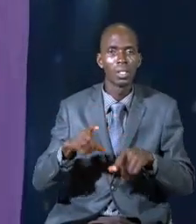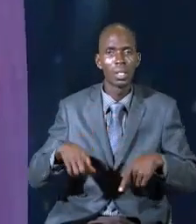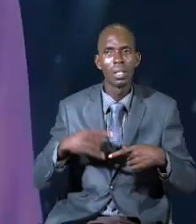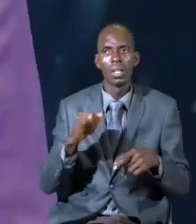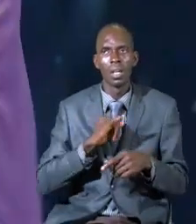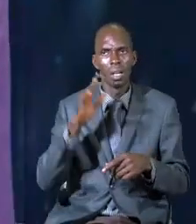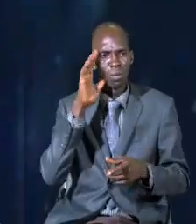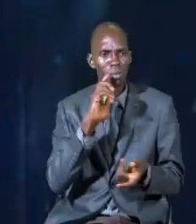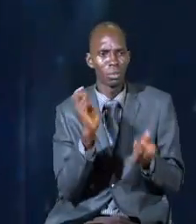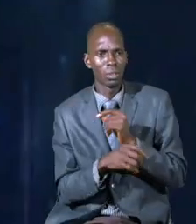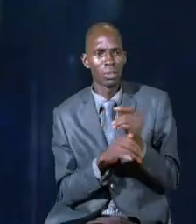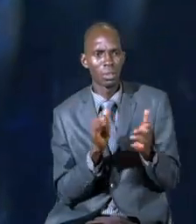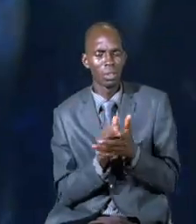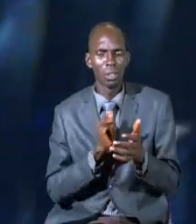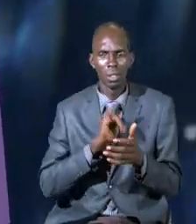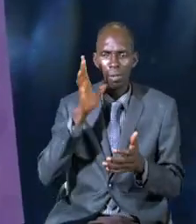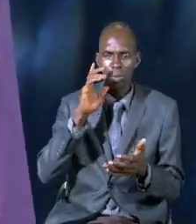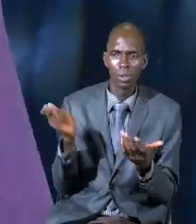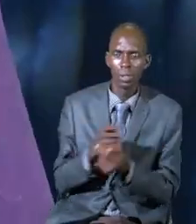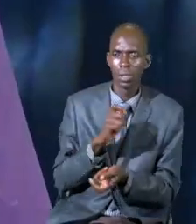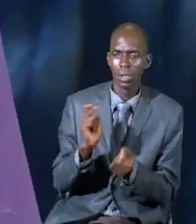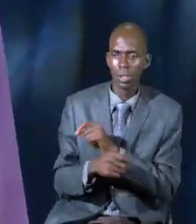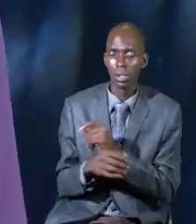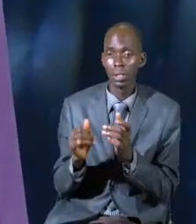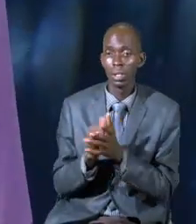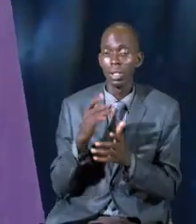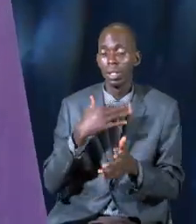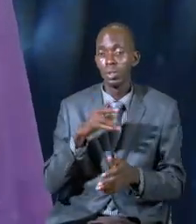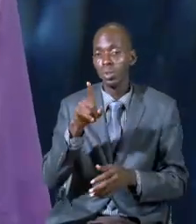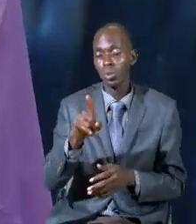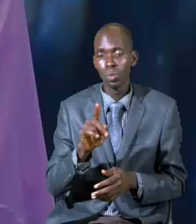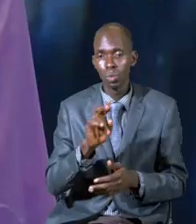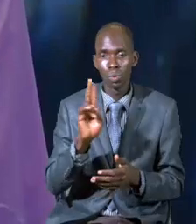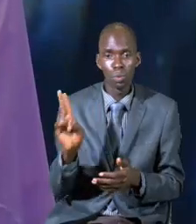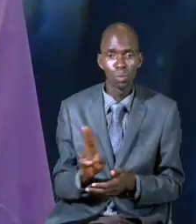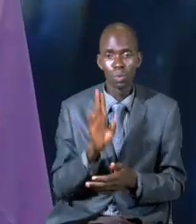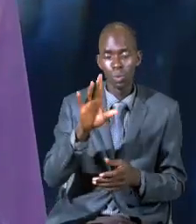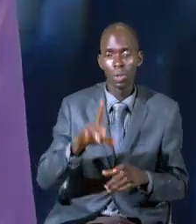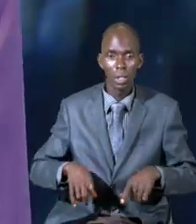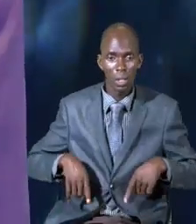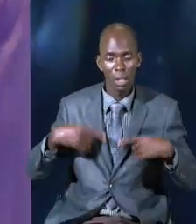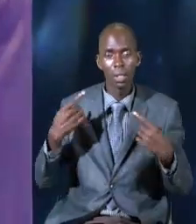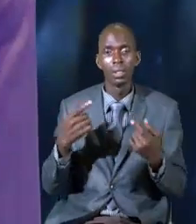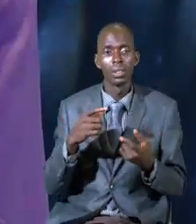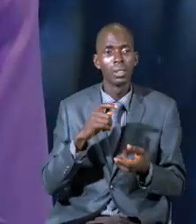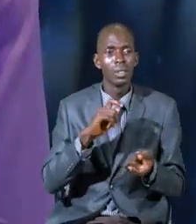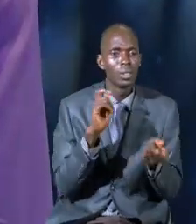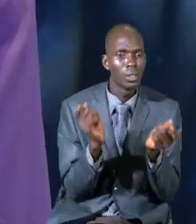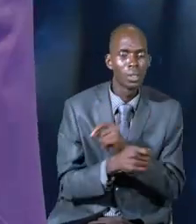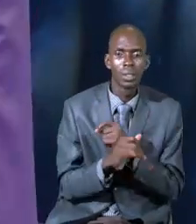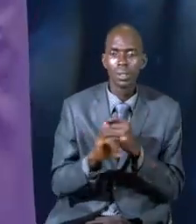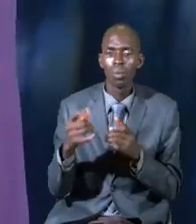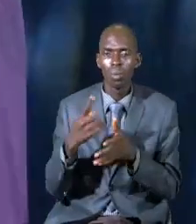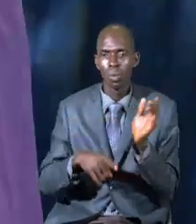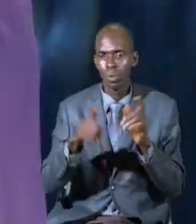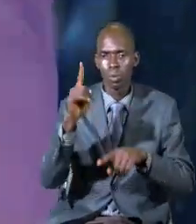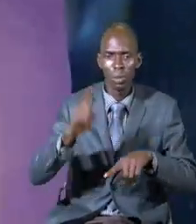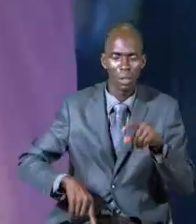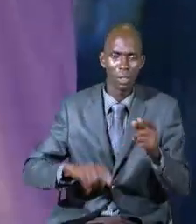change that, and you spend your life changing the unchangeable.